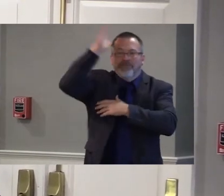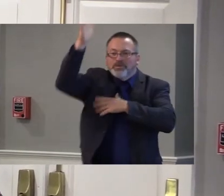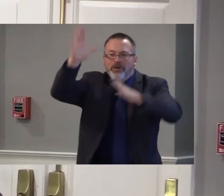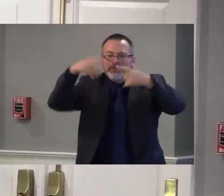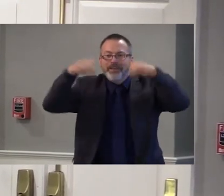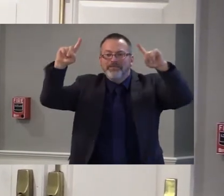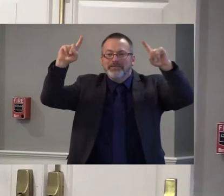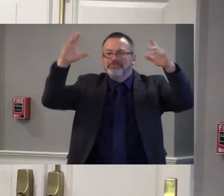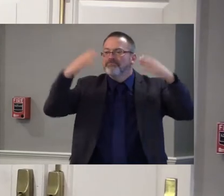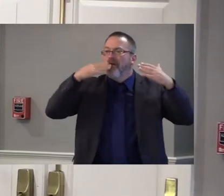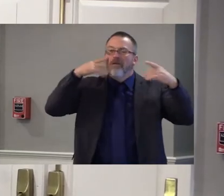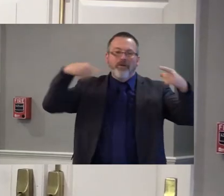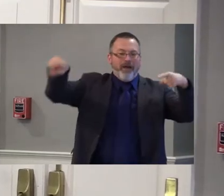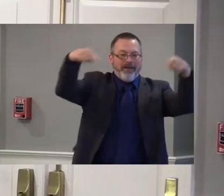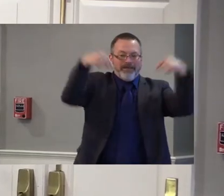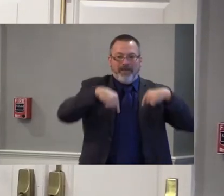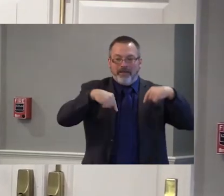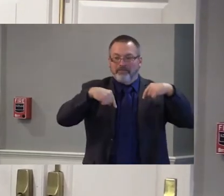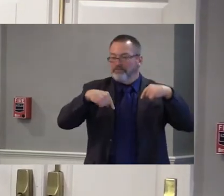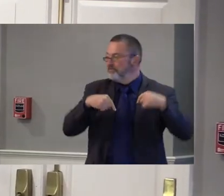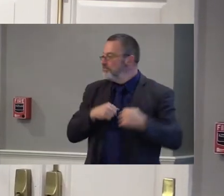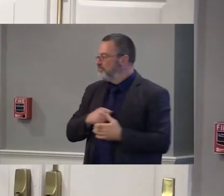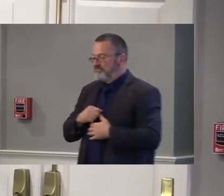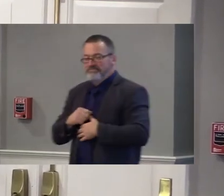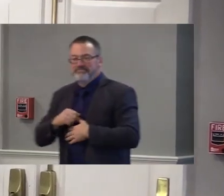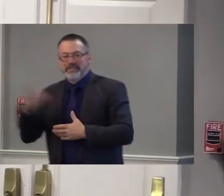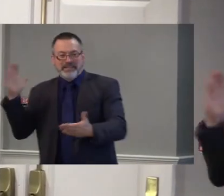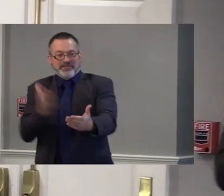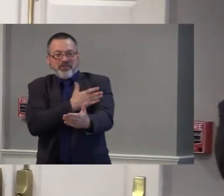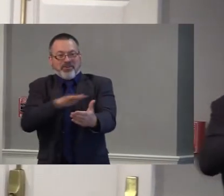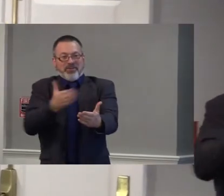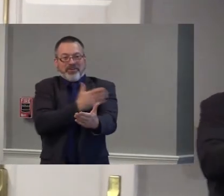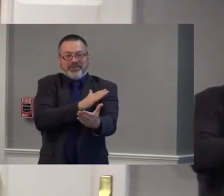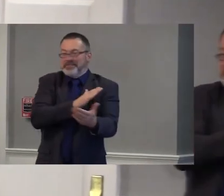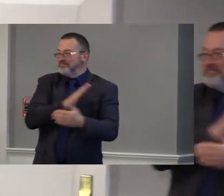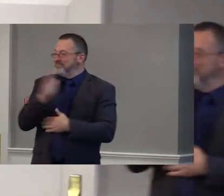coming. And take it away, Ed and Ginny.